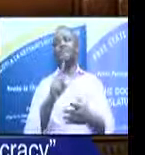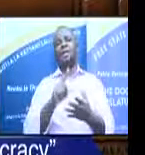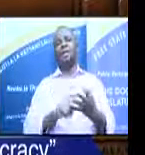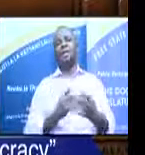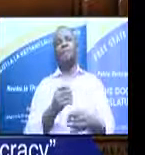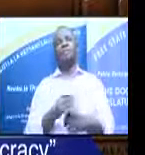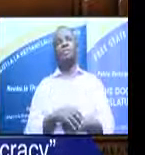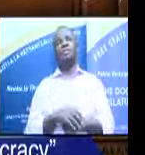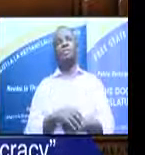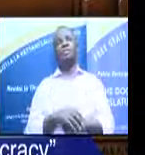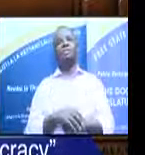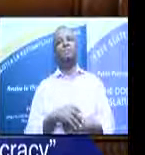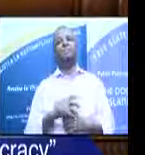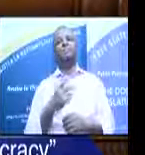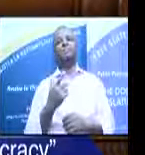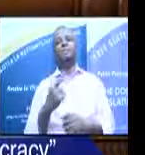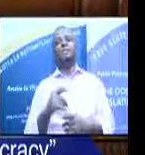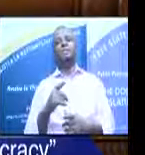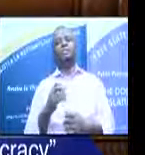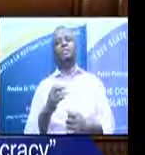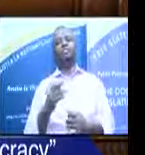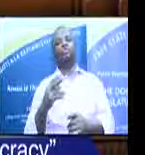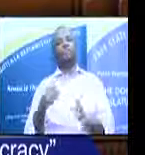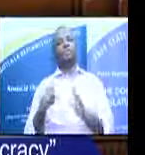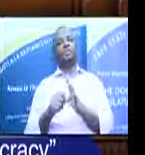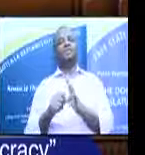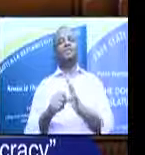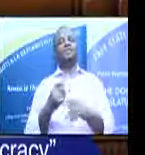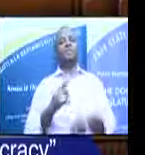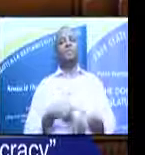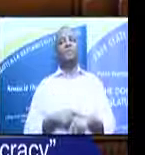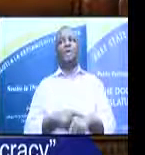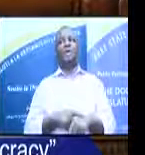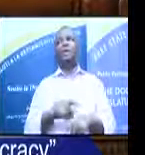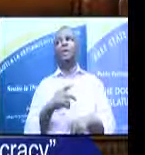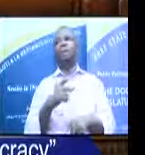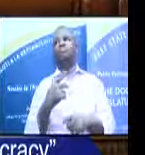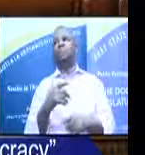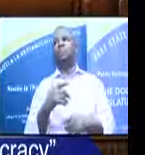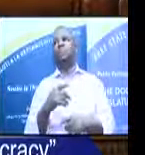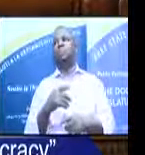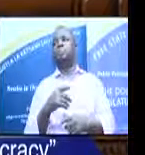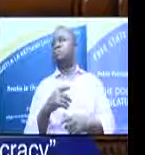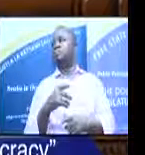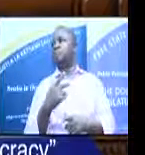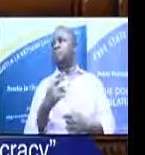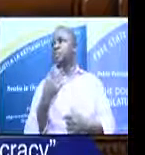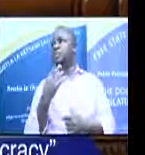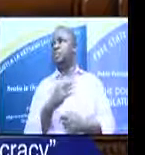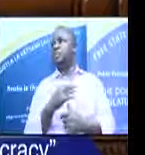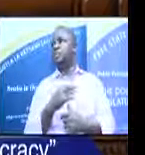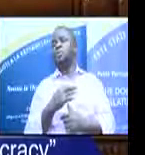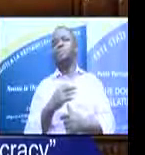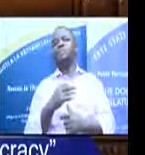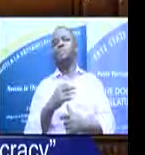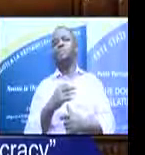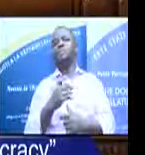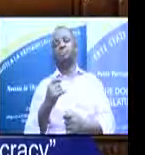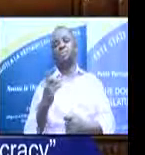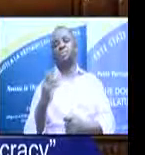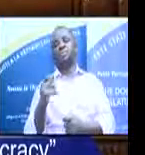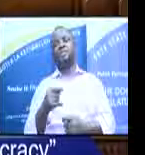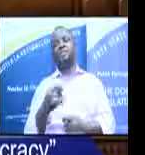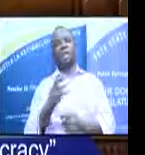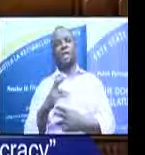them. But for the grace of this time and yourself, I am going to say that you refer to Hansard